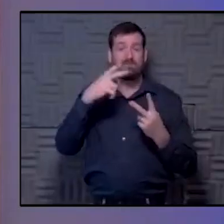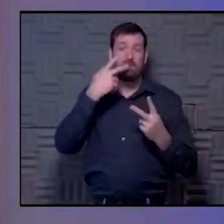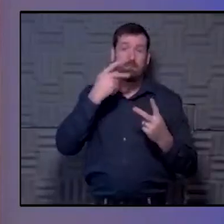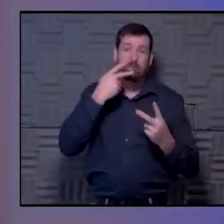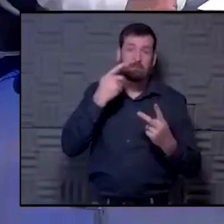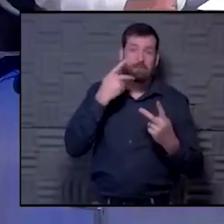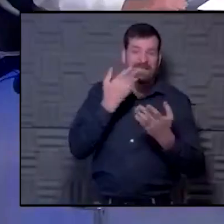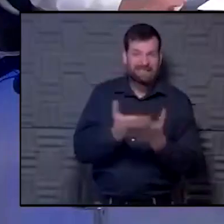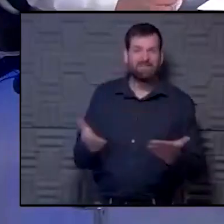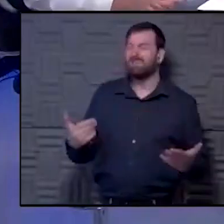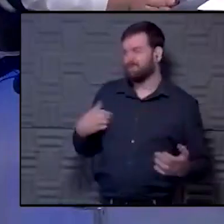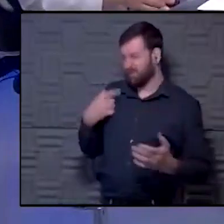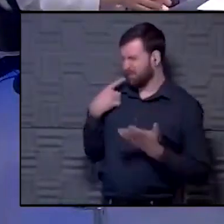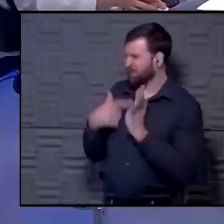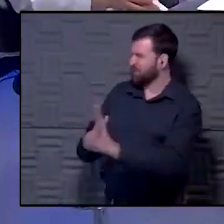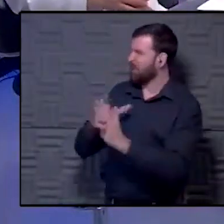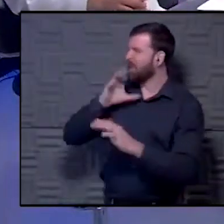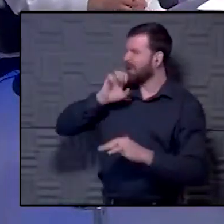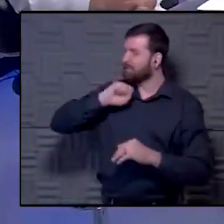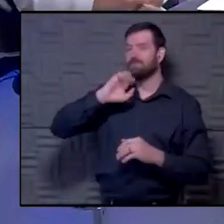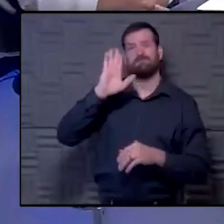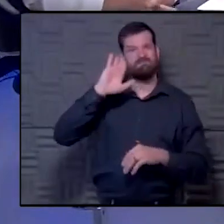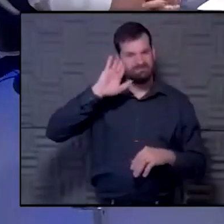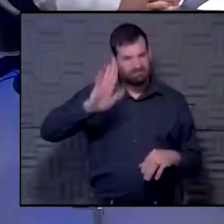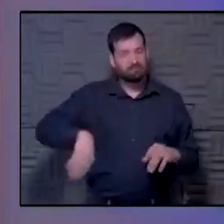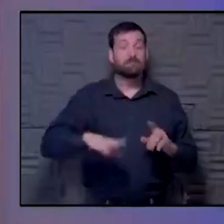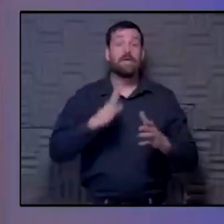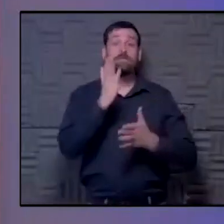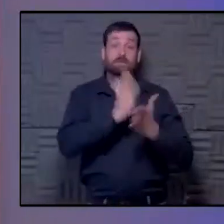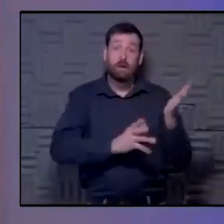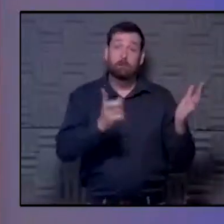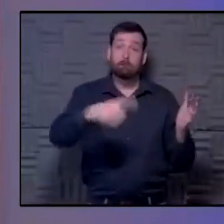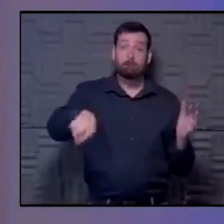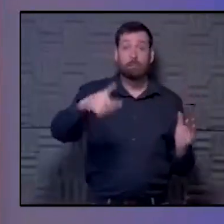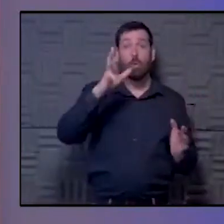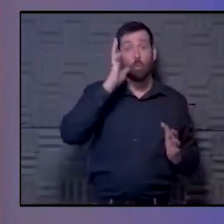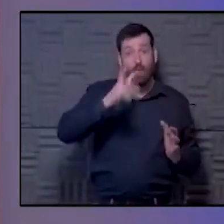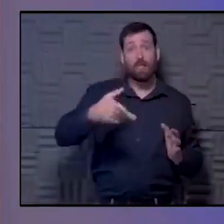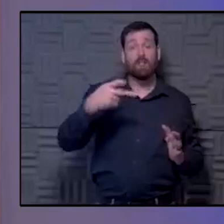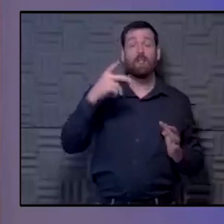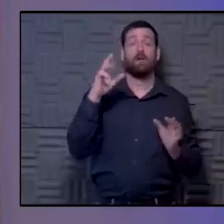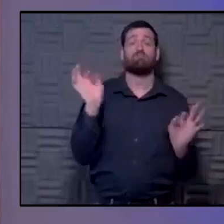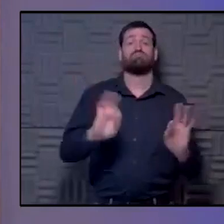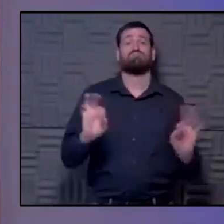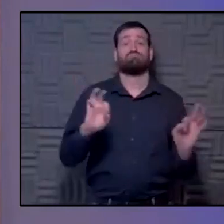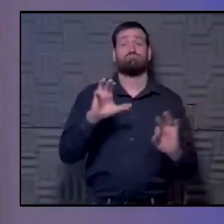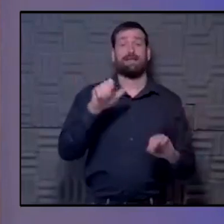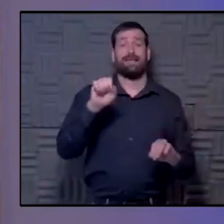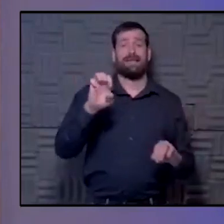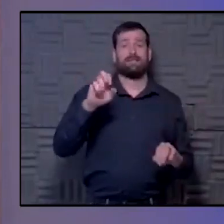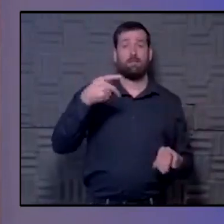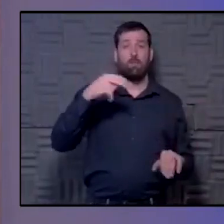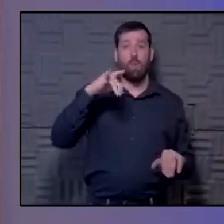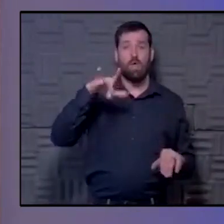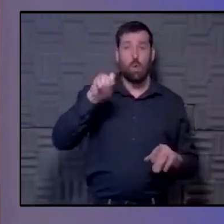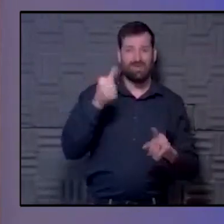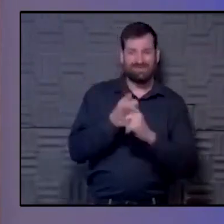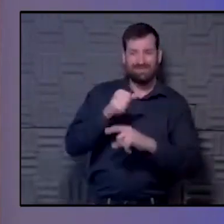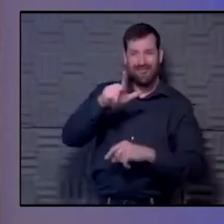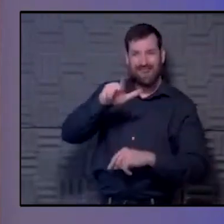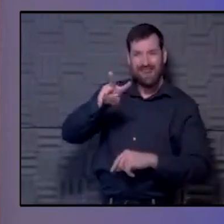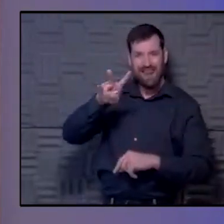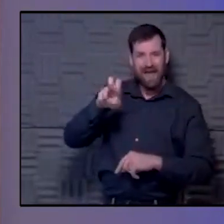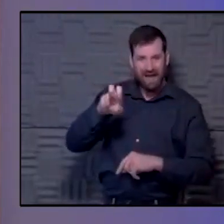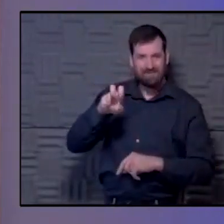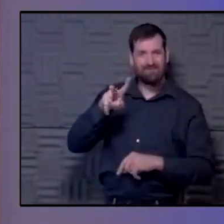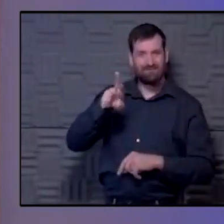Dr. Morsch. I know. But they told us, some of you are going to get polio, get a mild case of polio. This is a live virus. And it's like, well, we